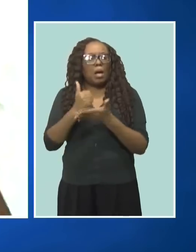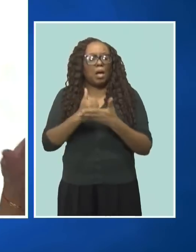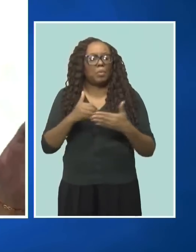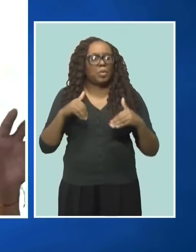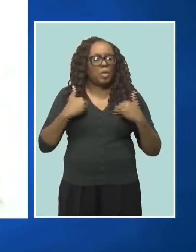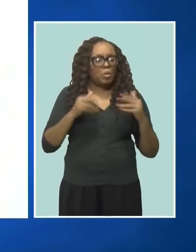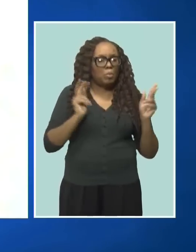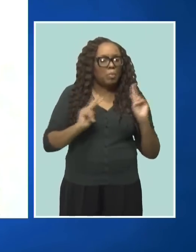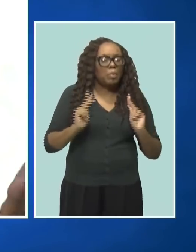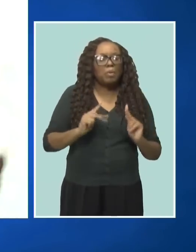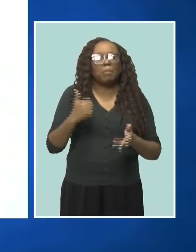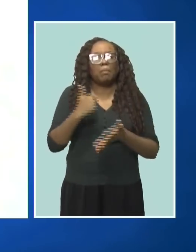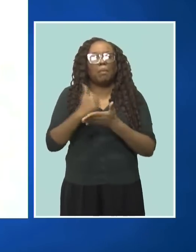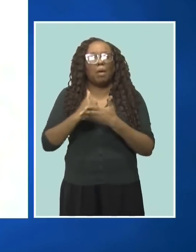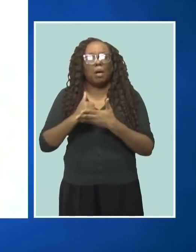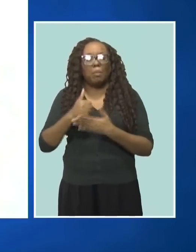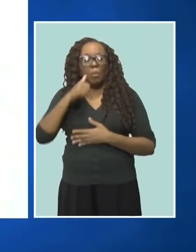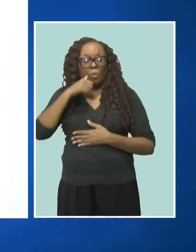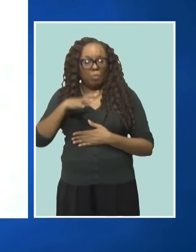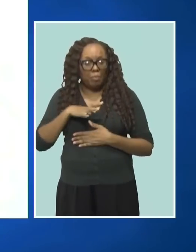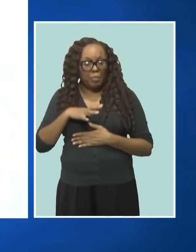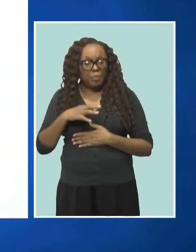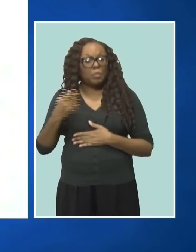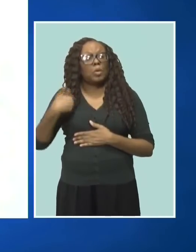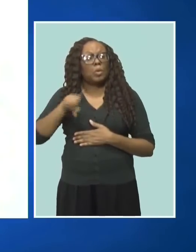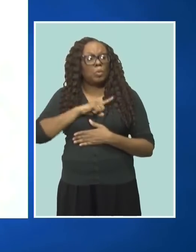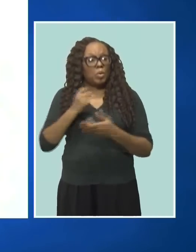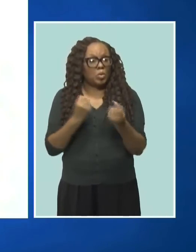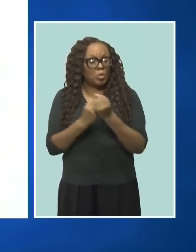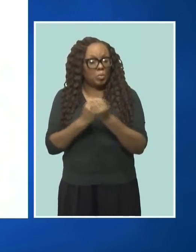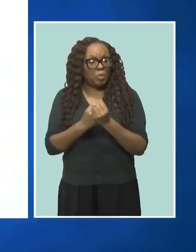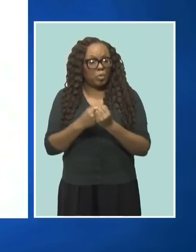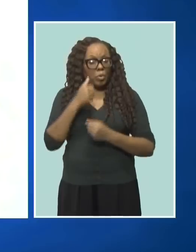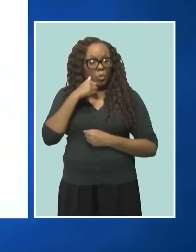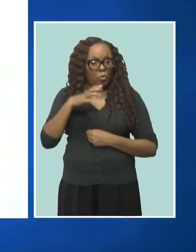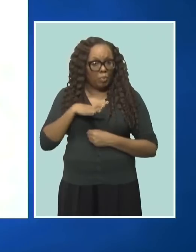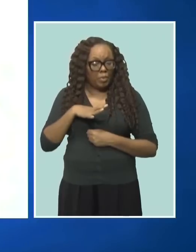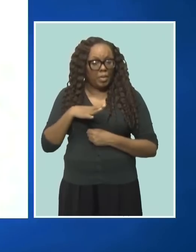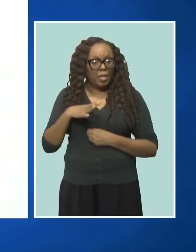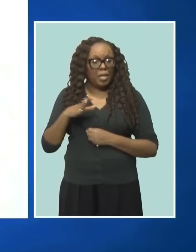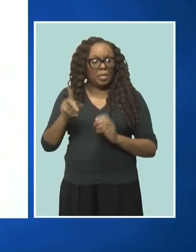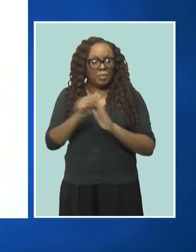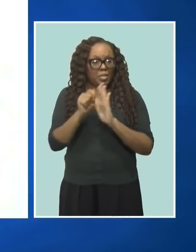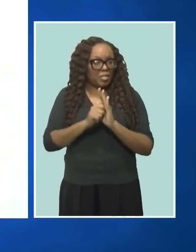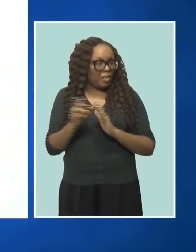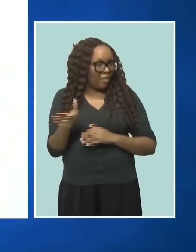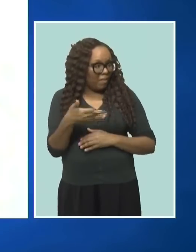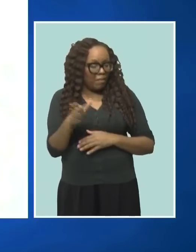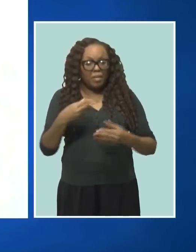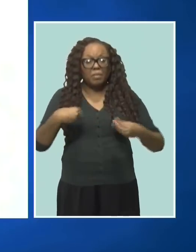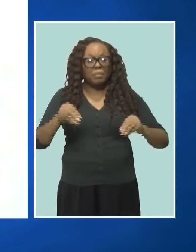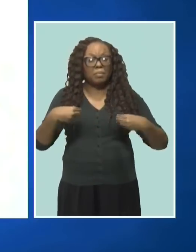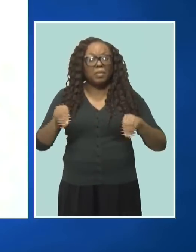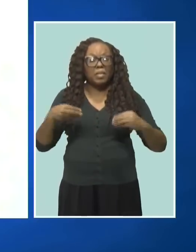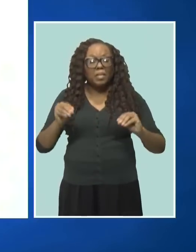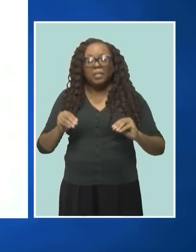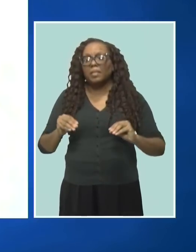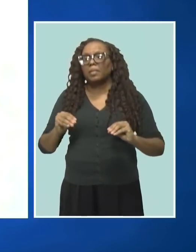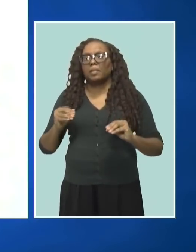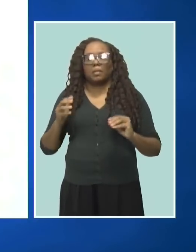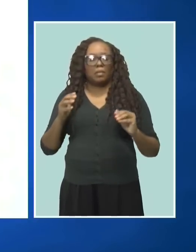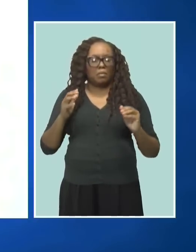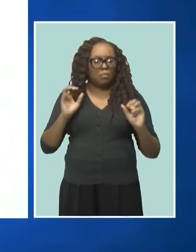that process. We are supporting the women at the Bridgetown Fish Market to process and to deal with that waste, therefore